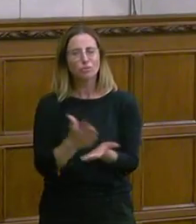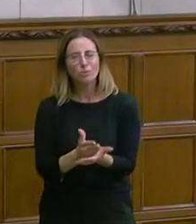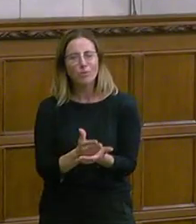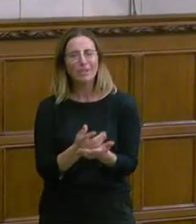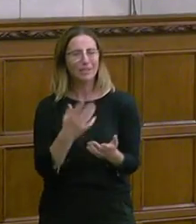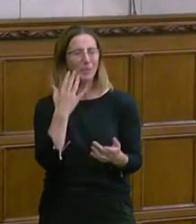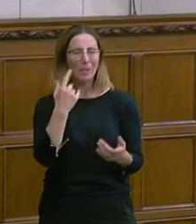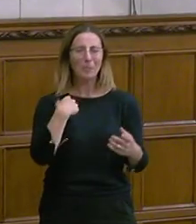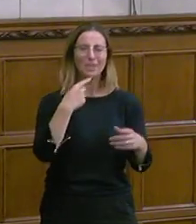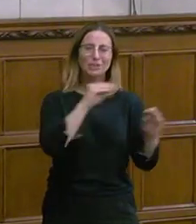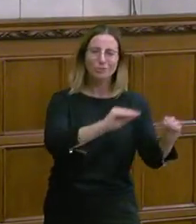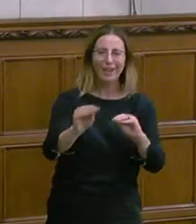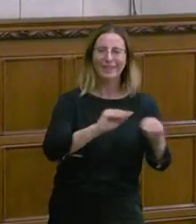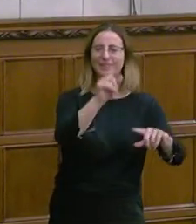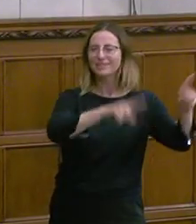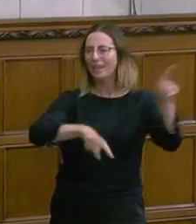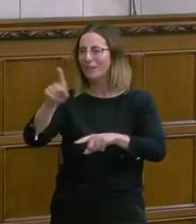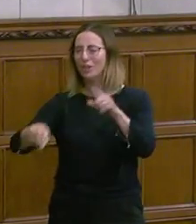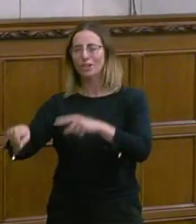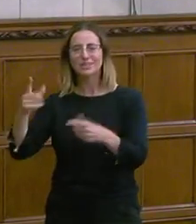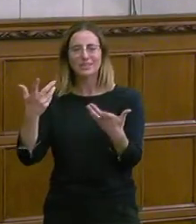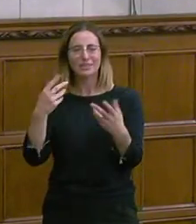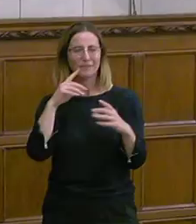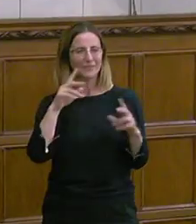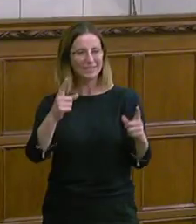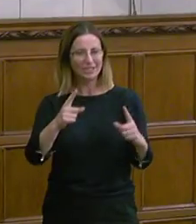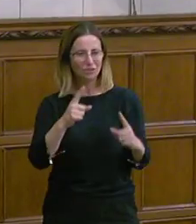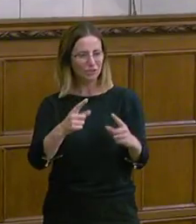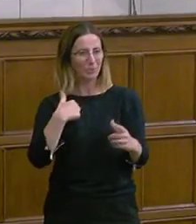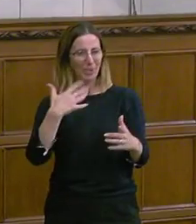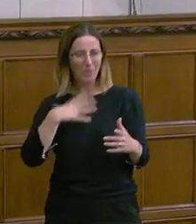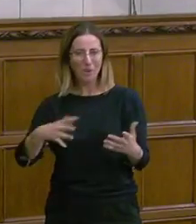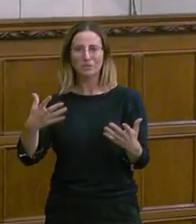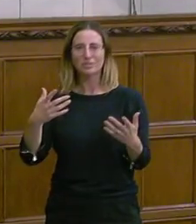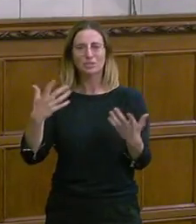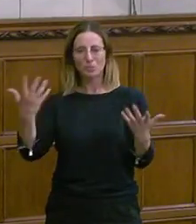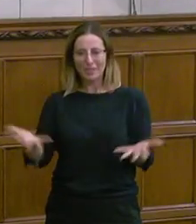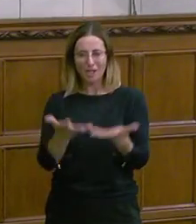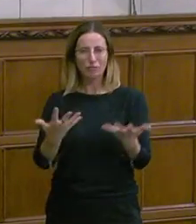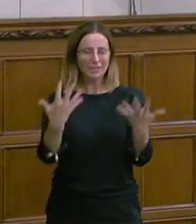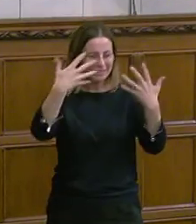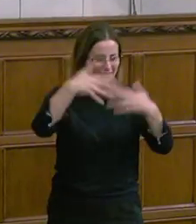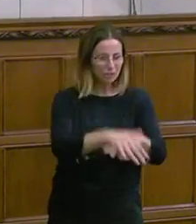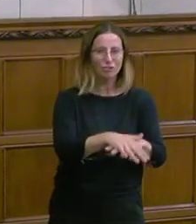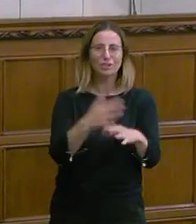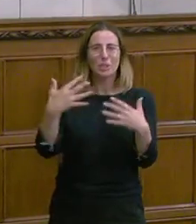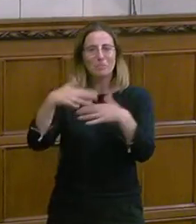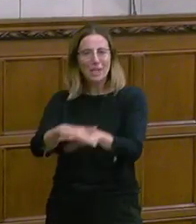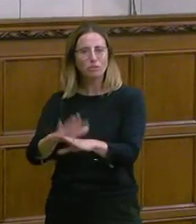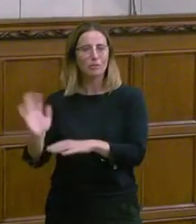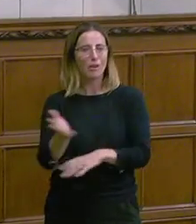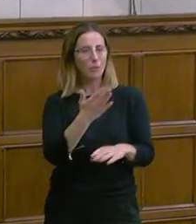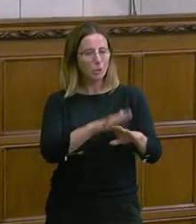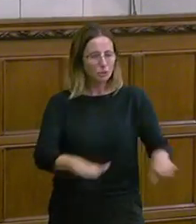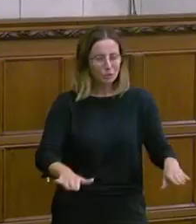a diversity of teachers, and we want more and more people to be in mainstream schools, that we must understand what